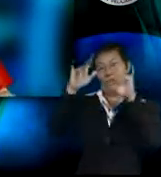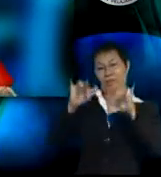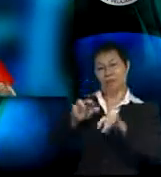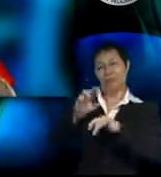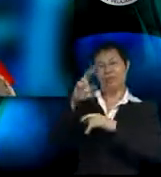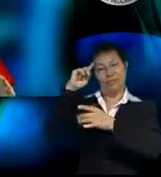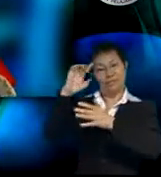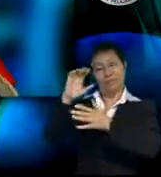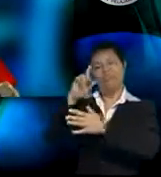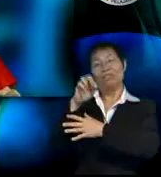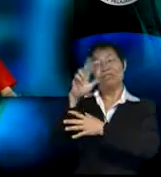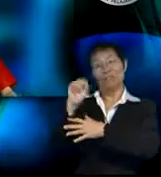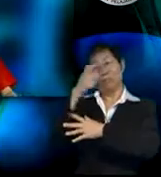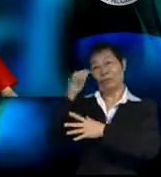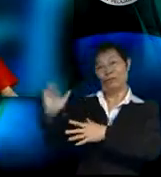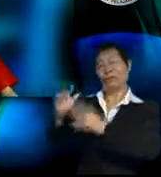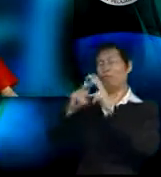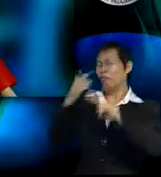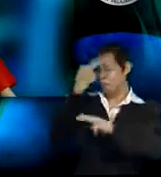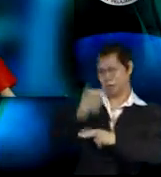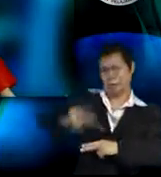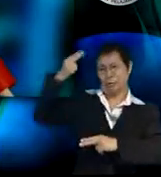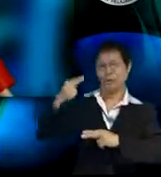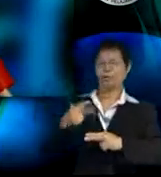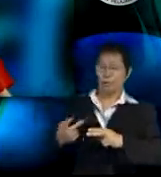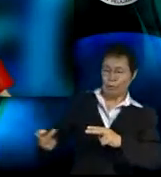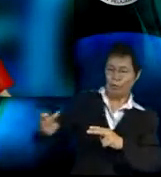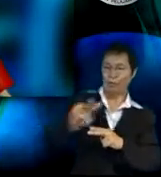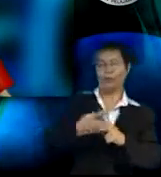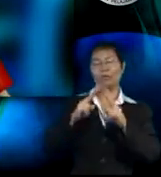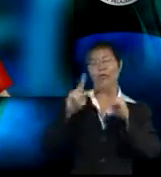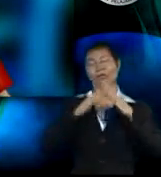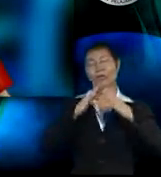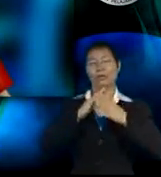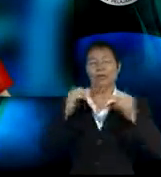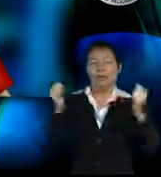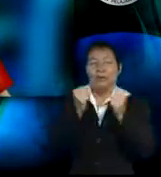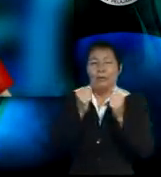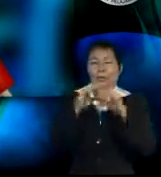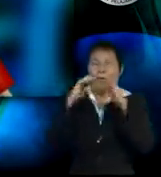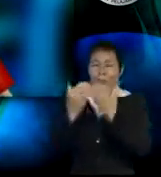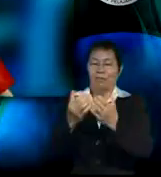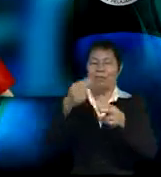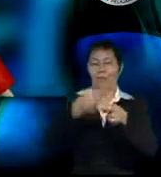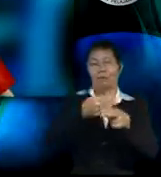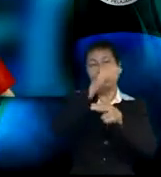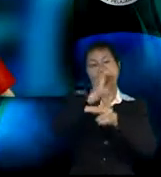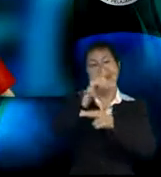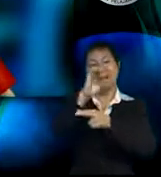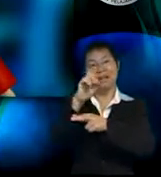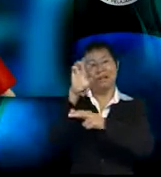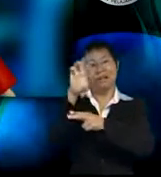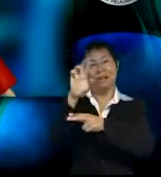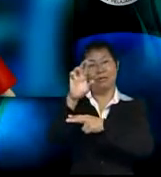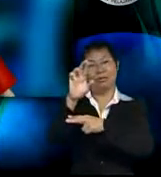smart, and I mean really smart. We're both in a really cool club called Electropower. Electro Mission